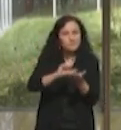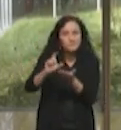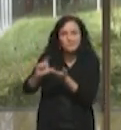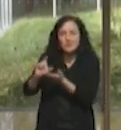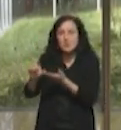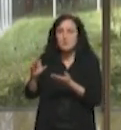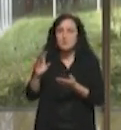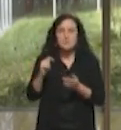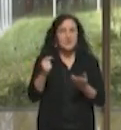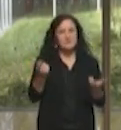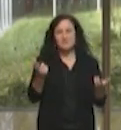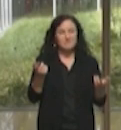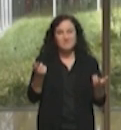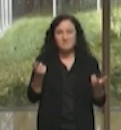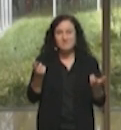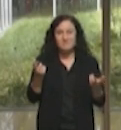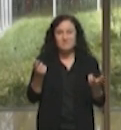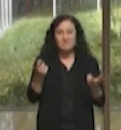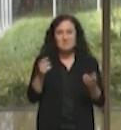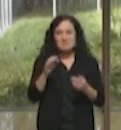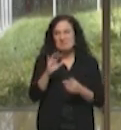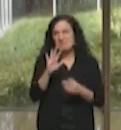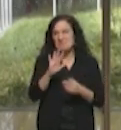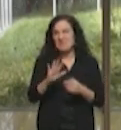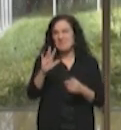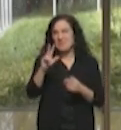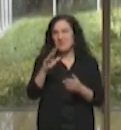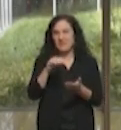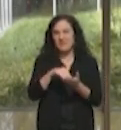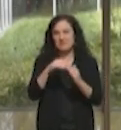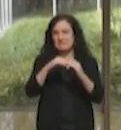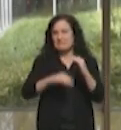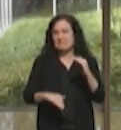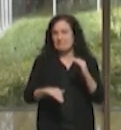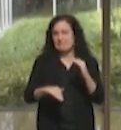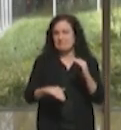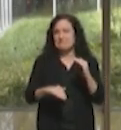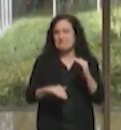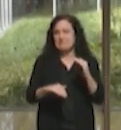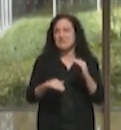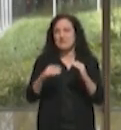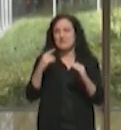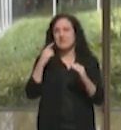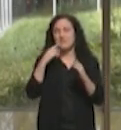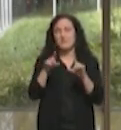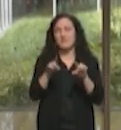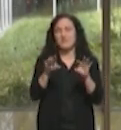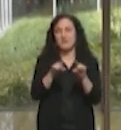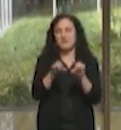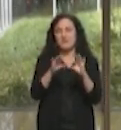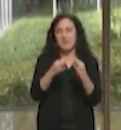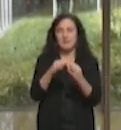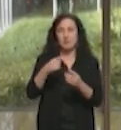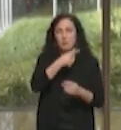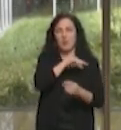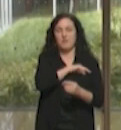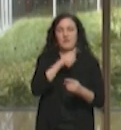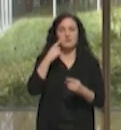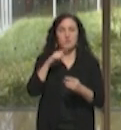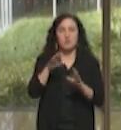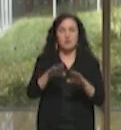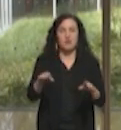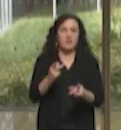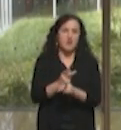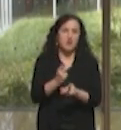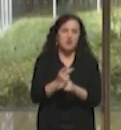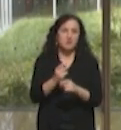threshold was you had to earn $53,000 or less as a family to qualify. I said,